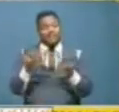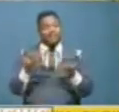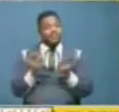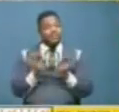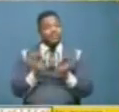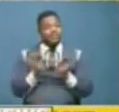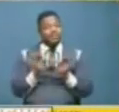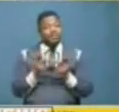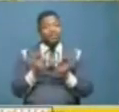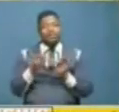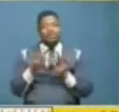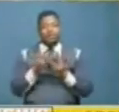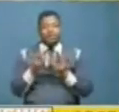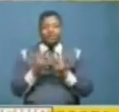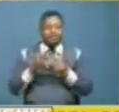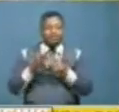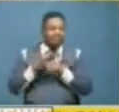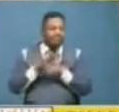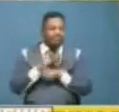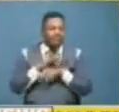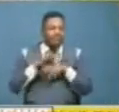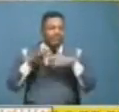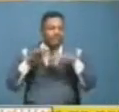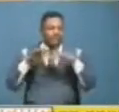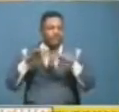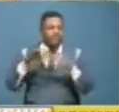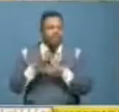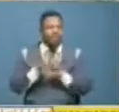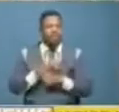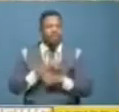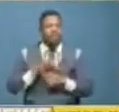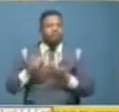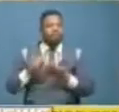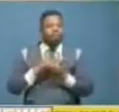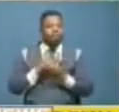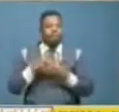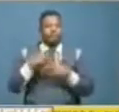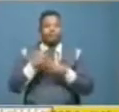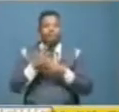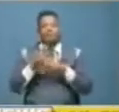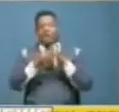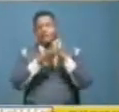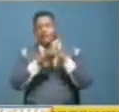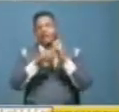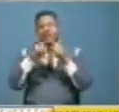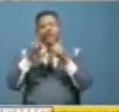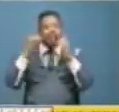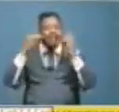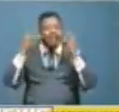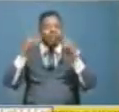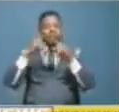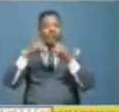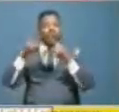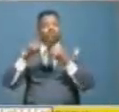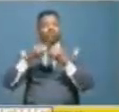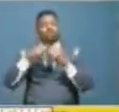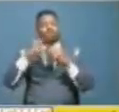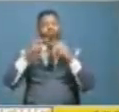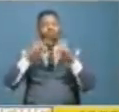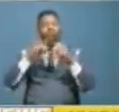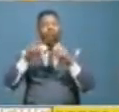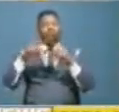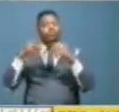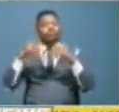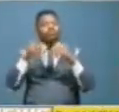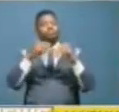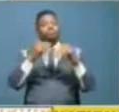a very full day. Music and product advertisements blaring loudly from speakers placed on cars